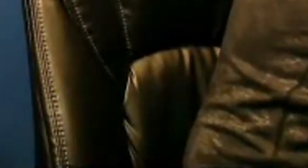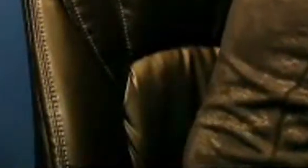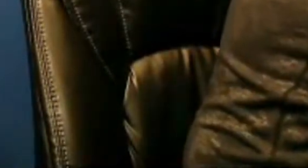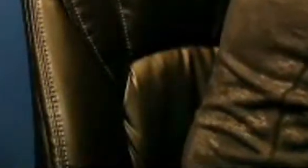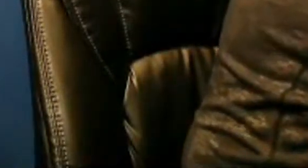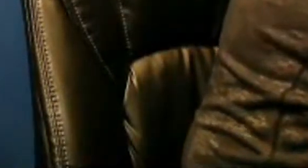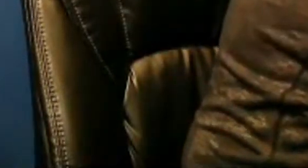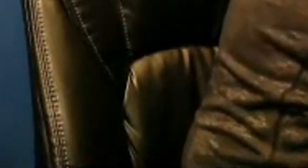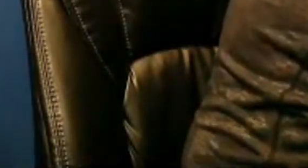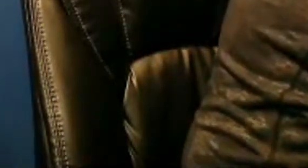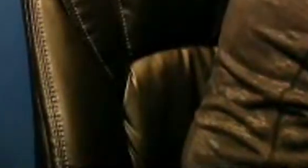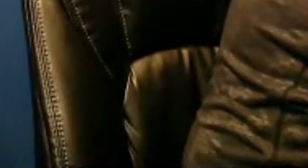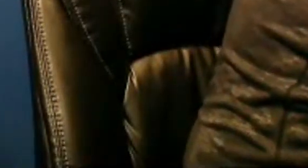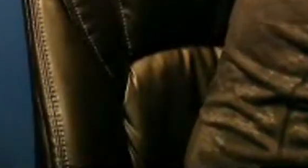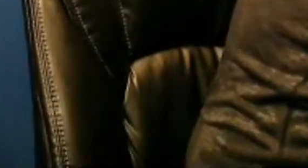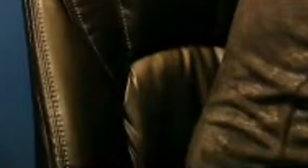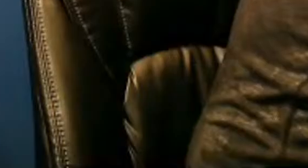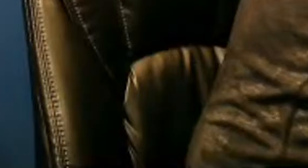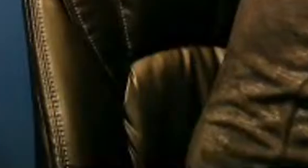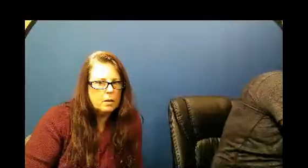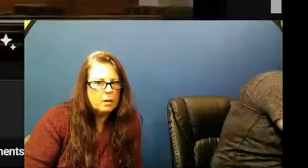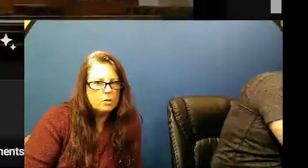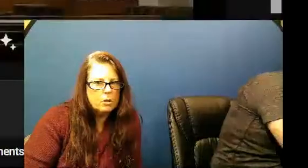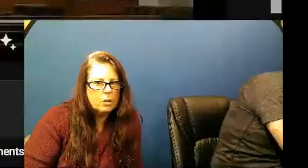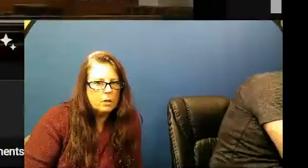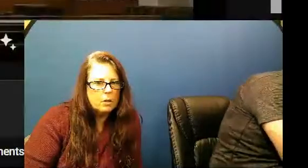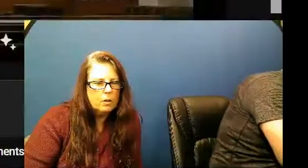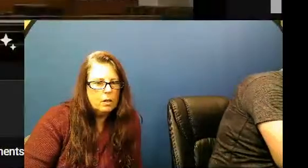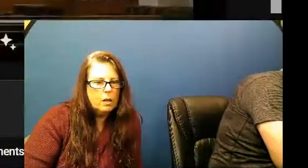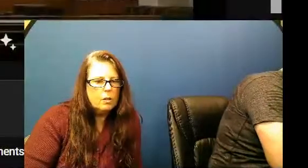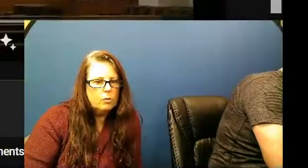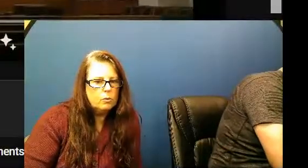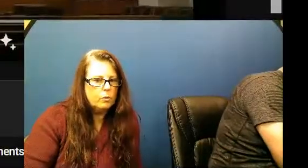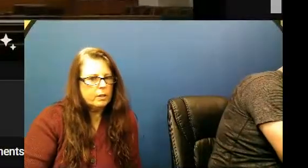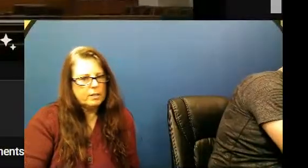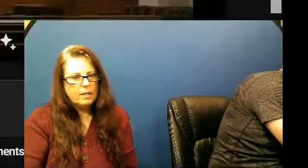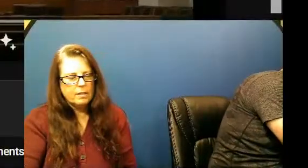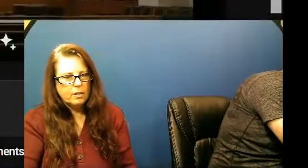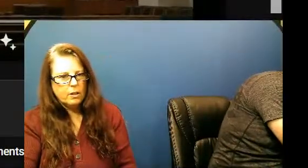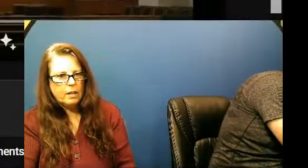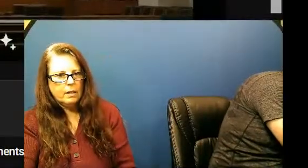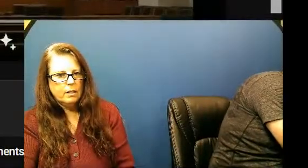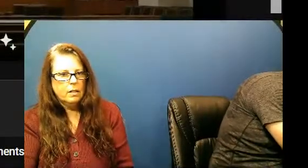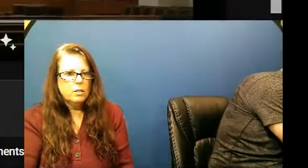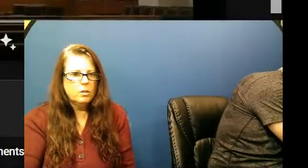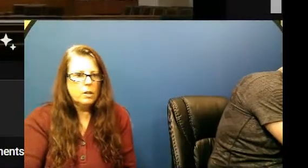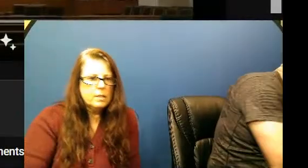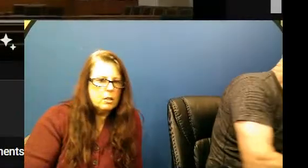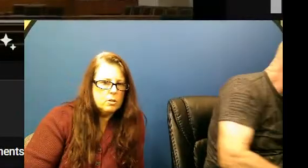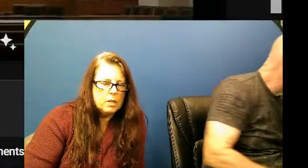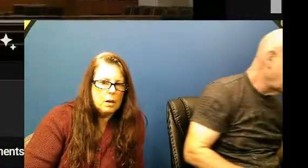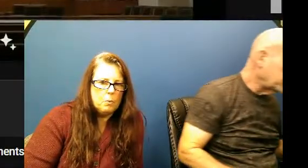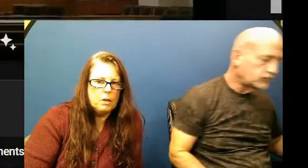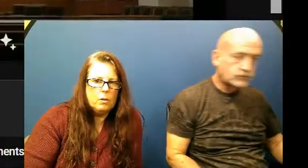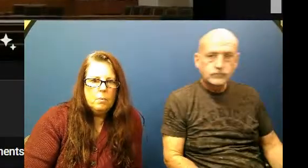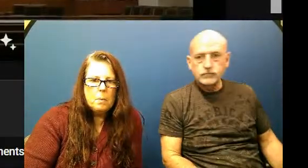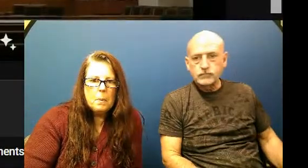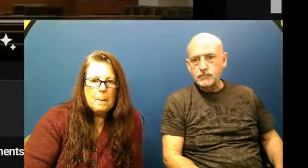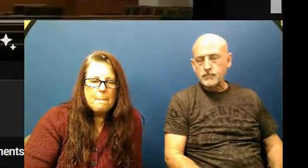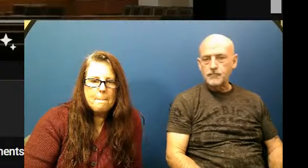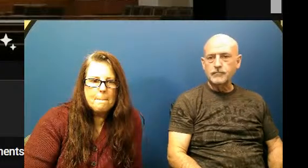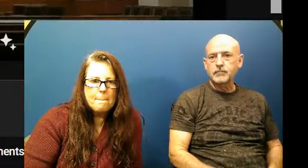Wonder if it won't let me share that window. Let me see if it'll let us share that window. Ooh, it does. Okay. So you guys, can you see that